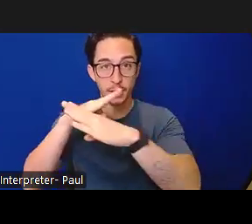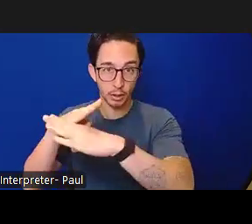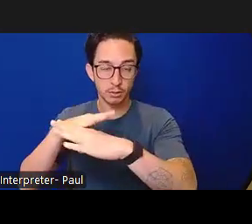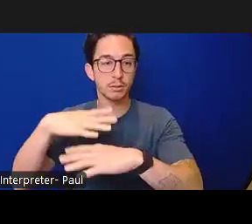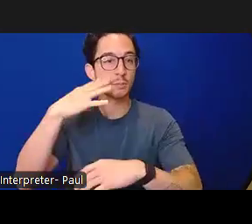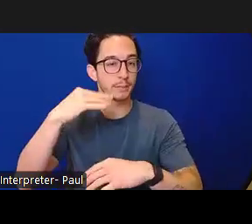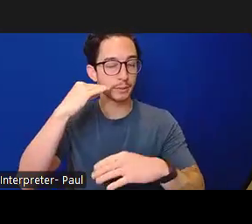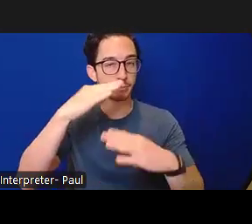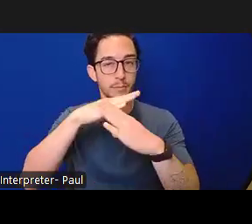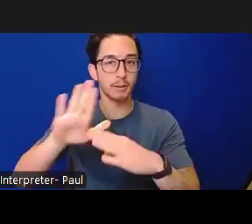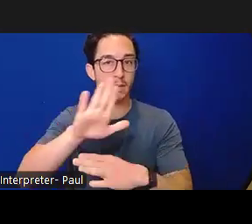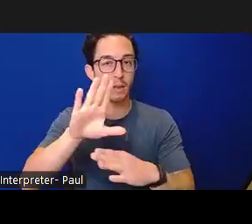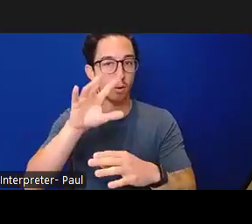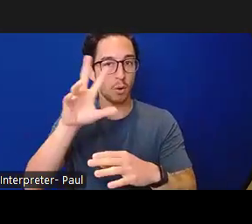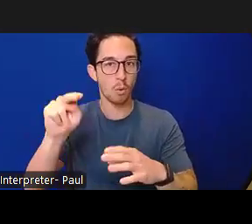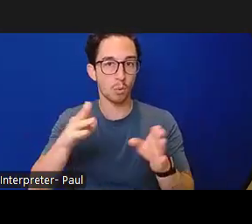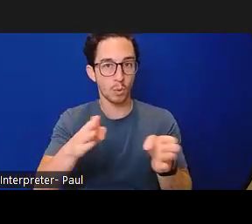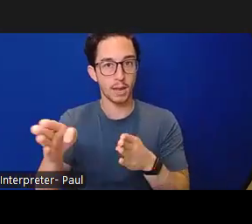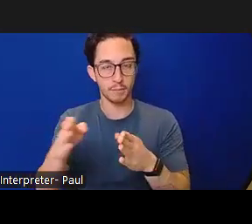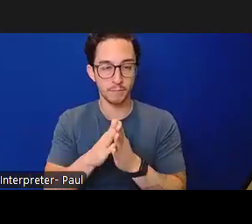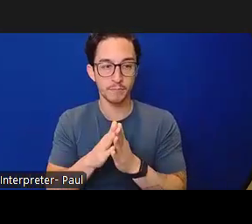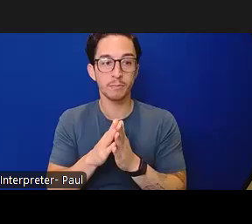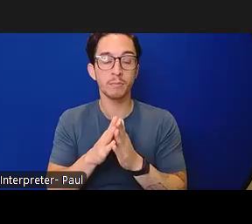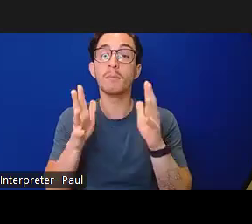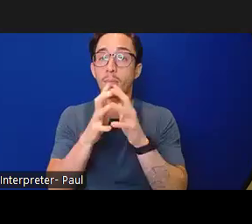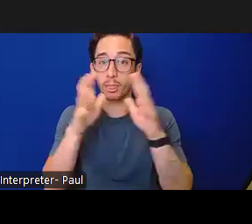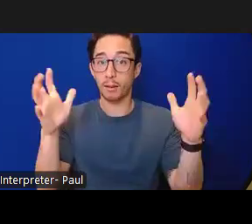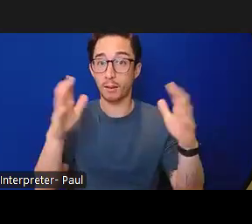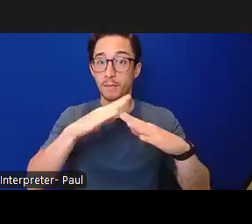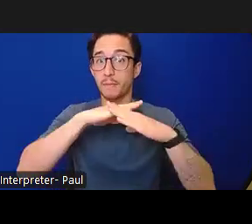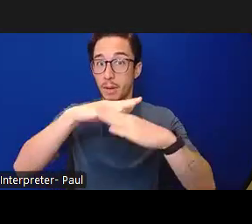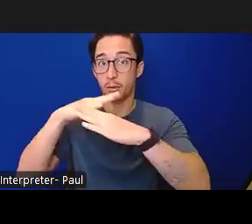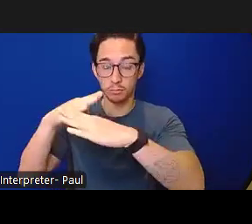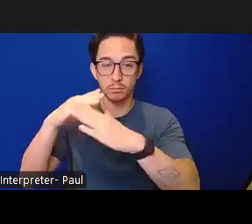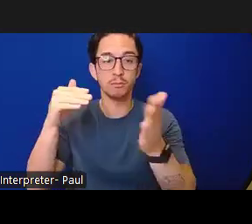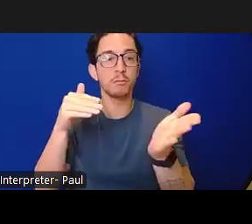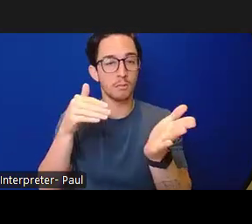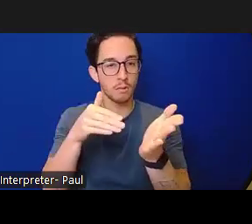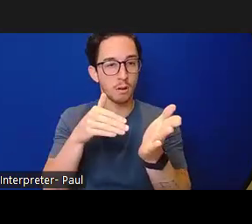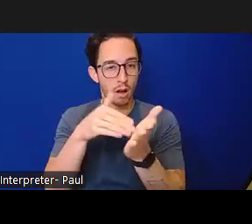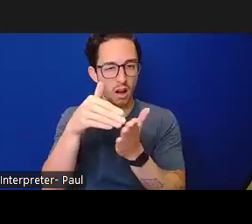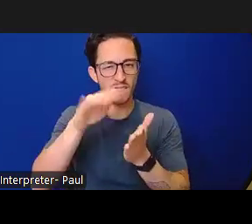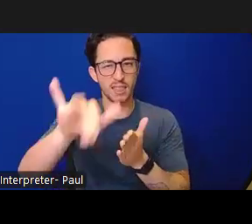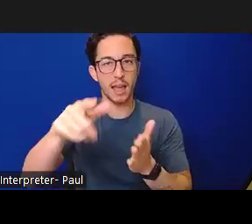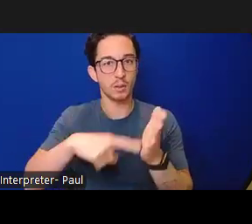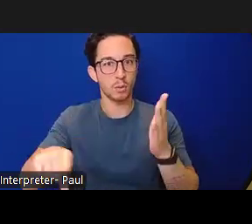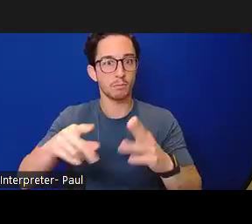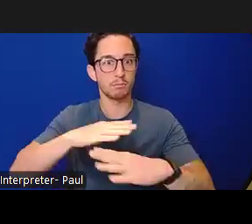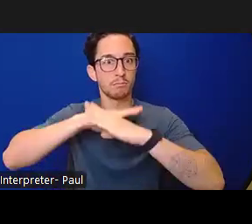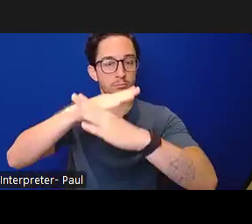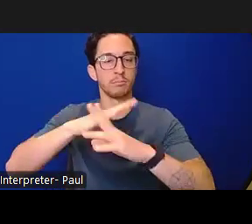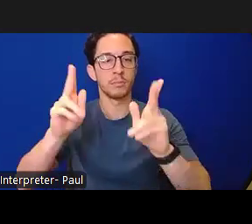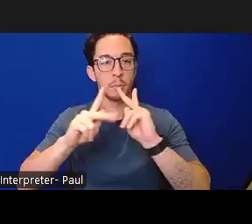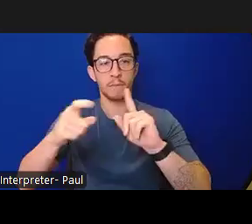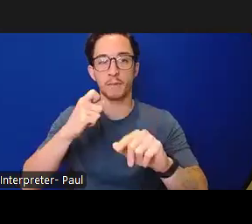way. And so a lot of these barriers are oftentimes what keeps people from feeling seen, from